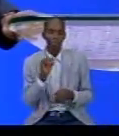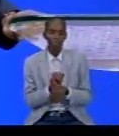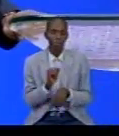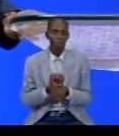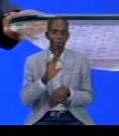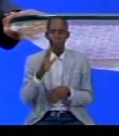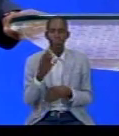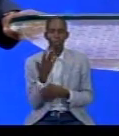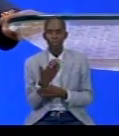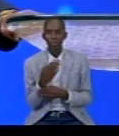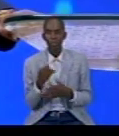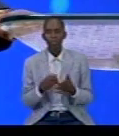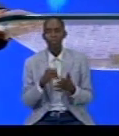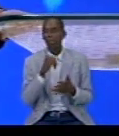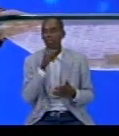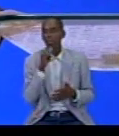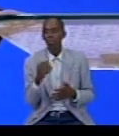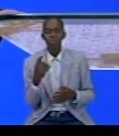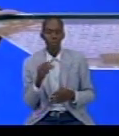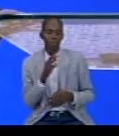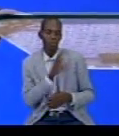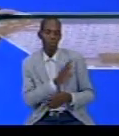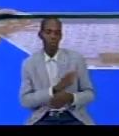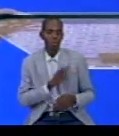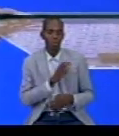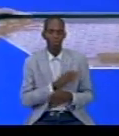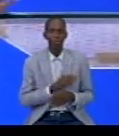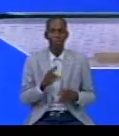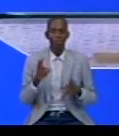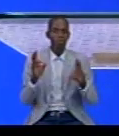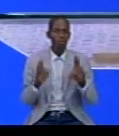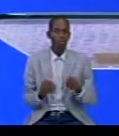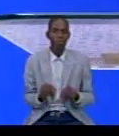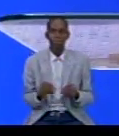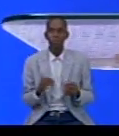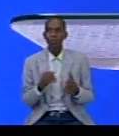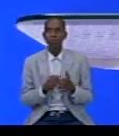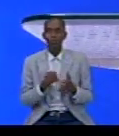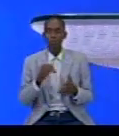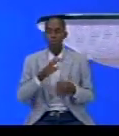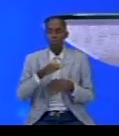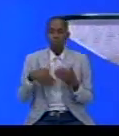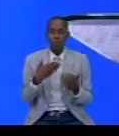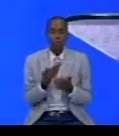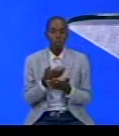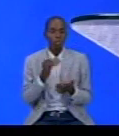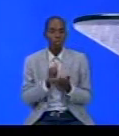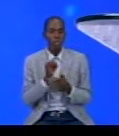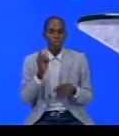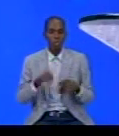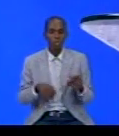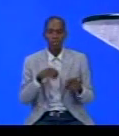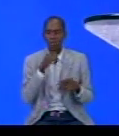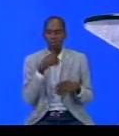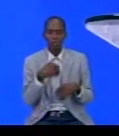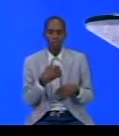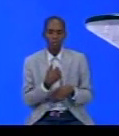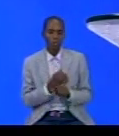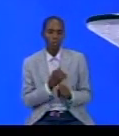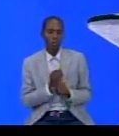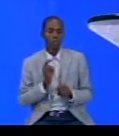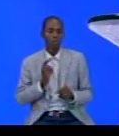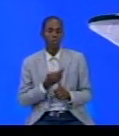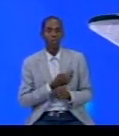our life, and the uncompromising life we have lived cannot qualify us to say, God, you